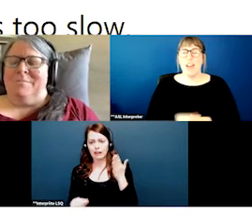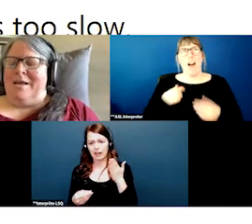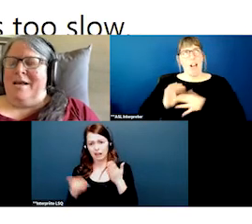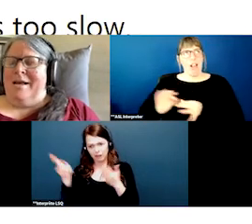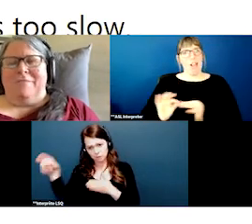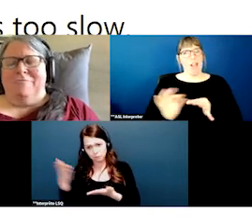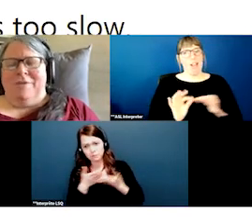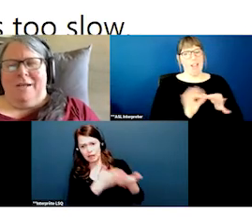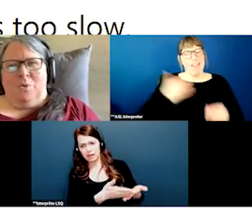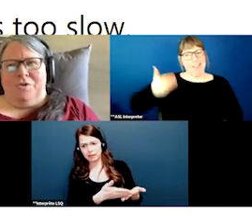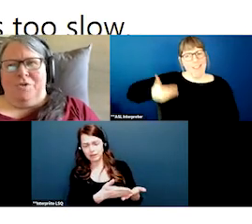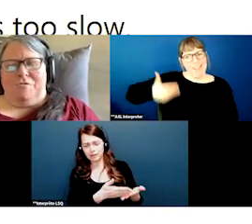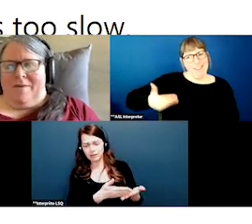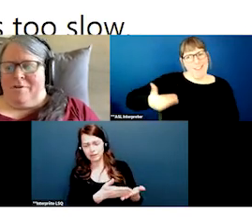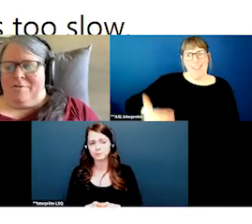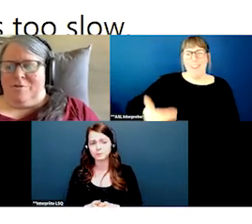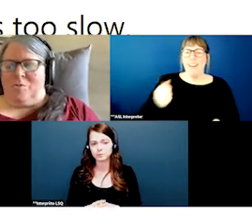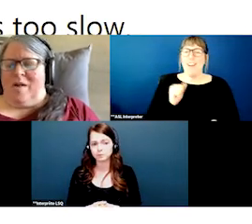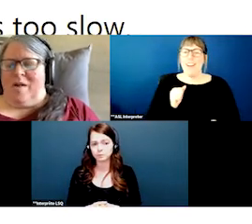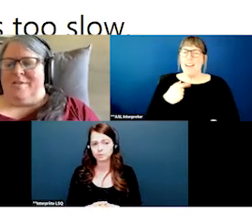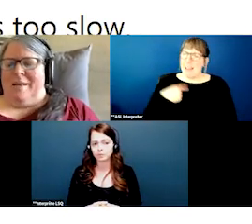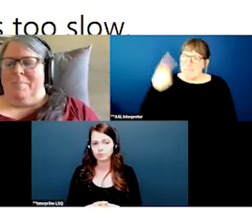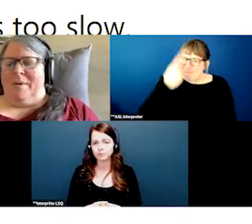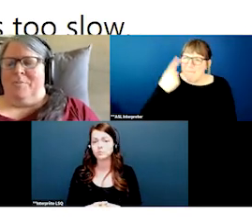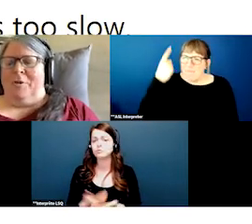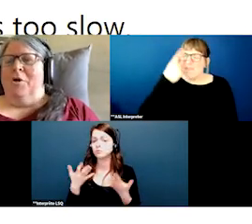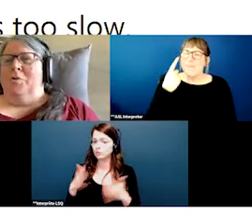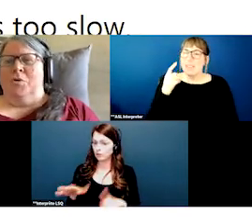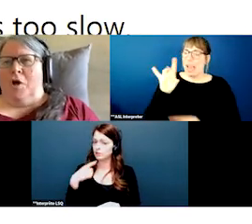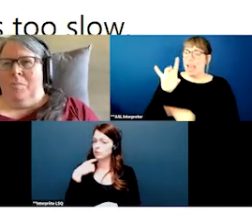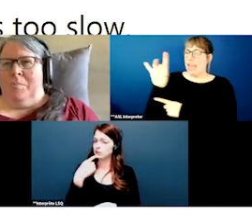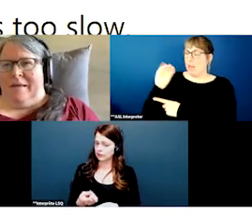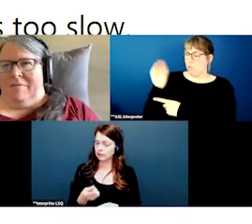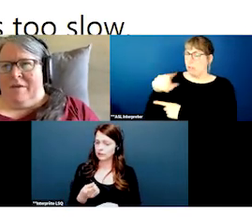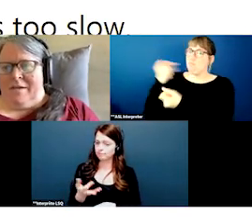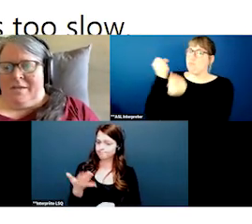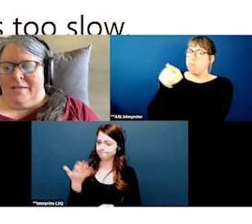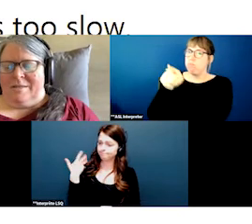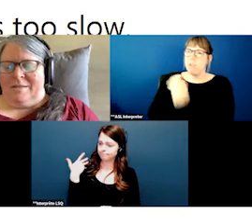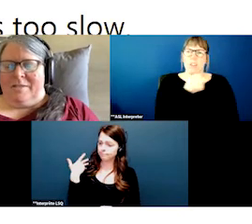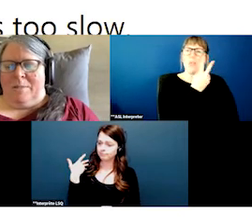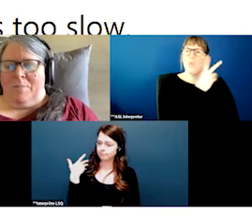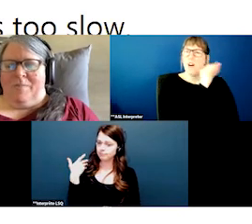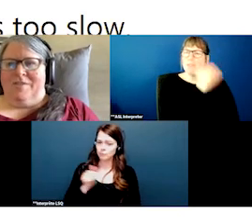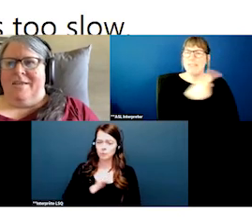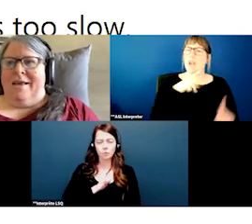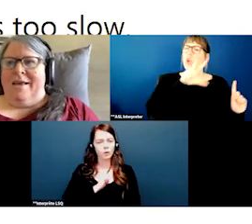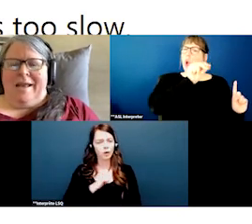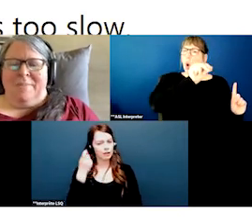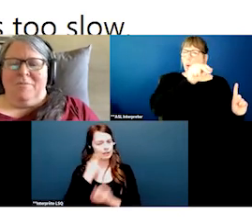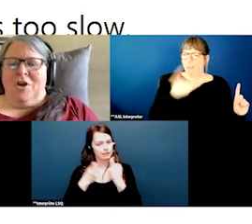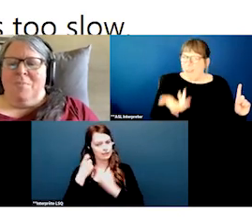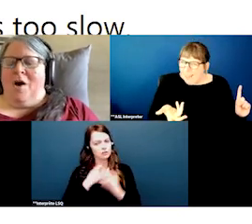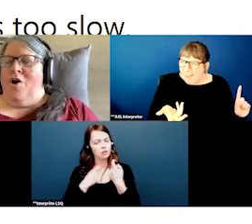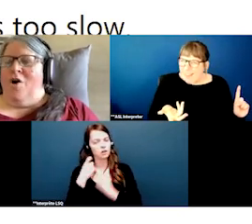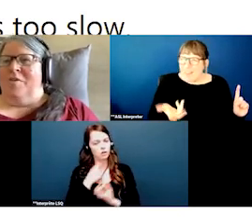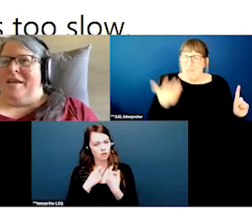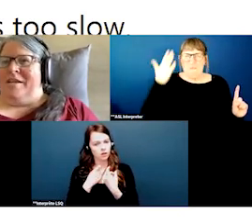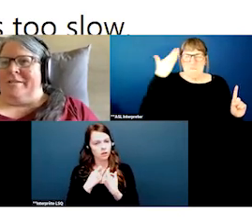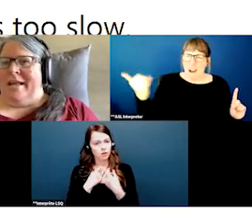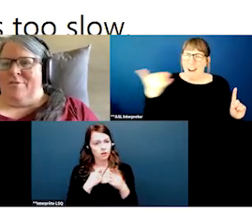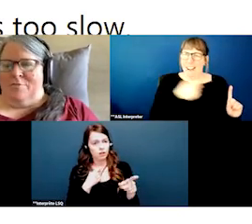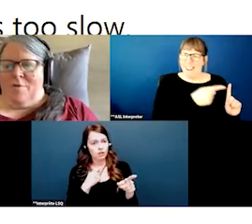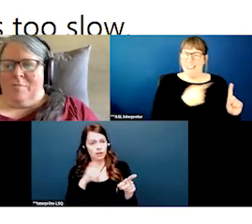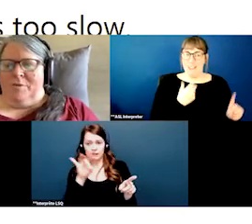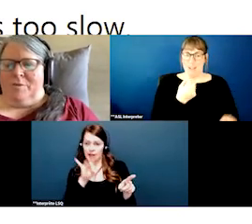many times that I really wonder about those other 12% people who don't believe in ending disability poverty. And I'm going to hope